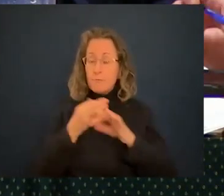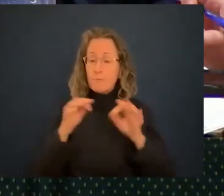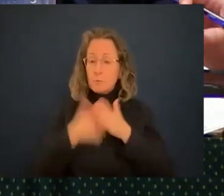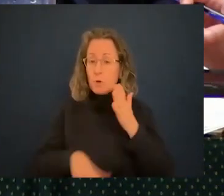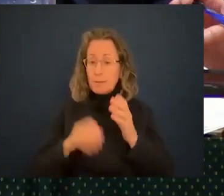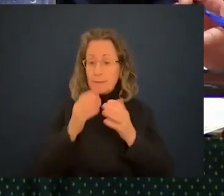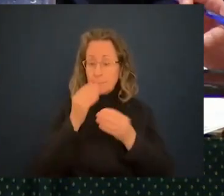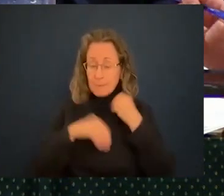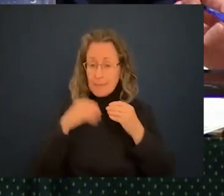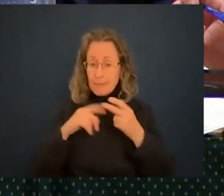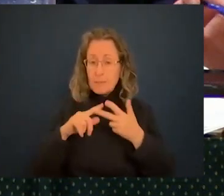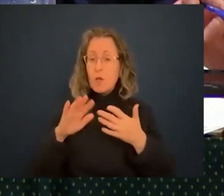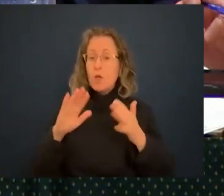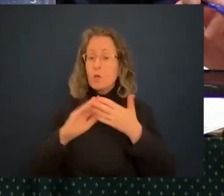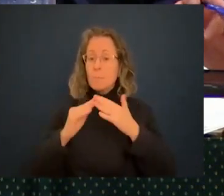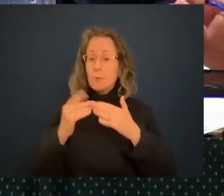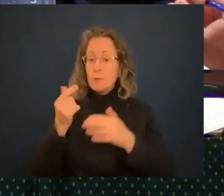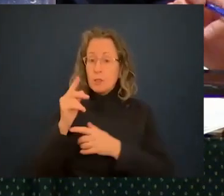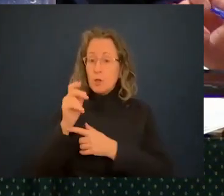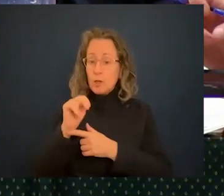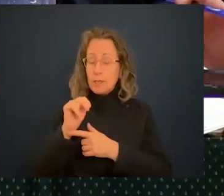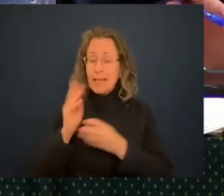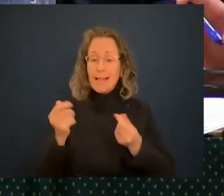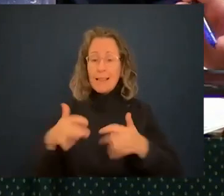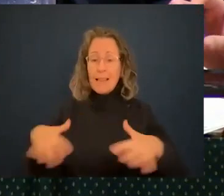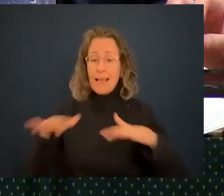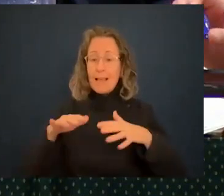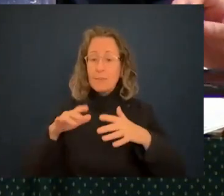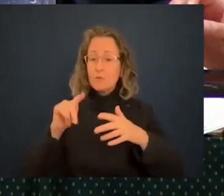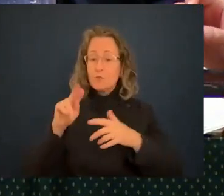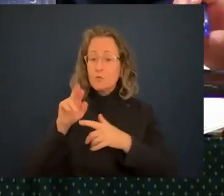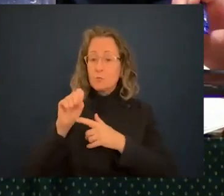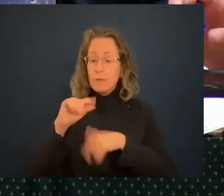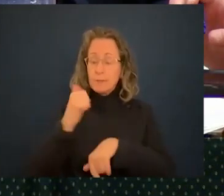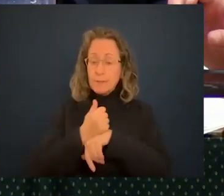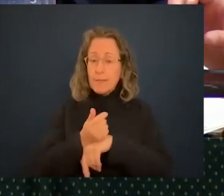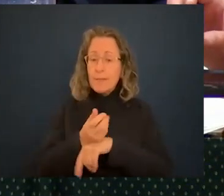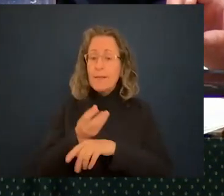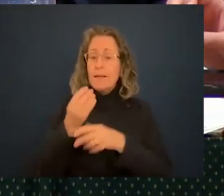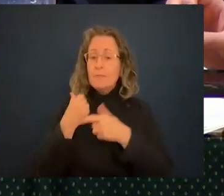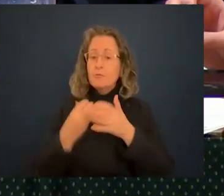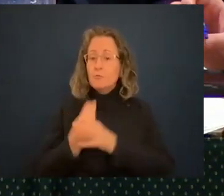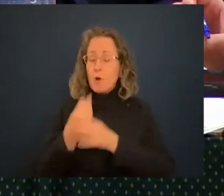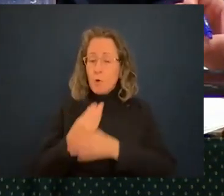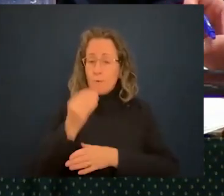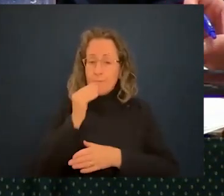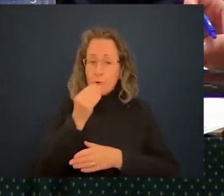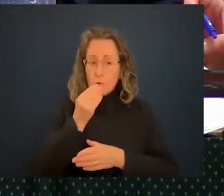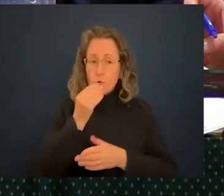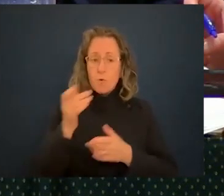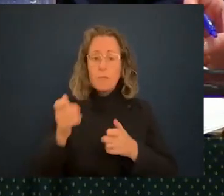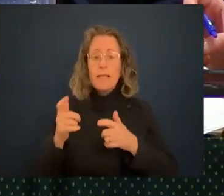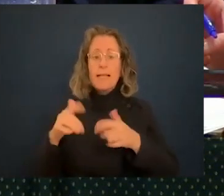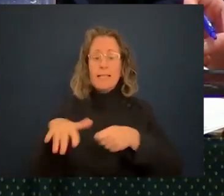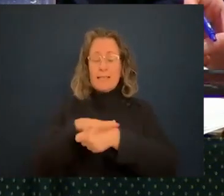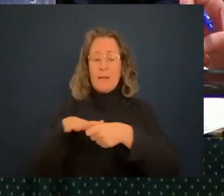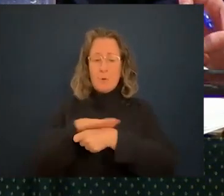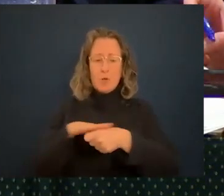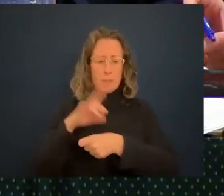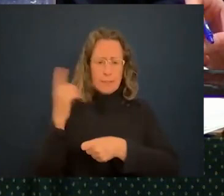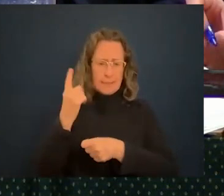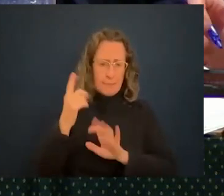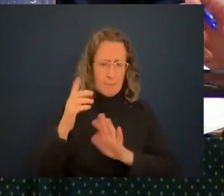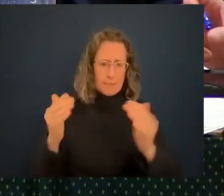land trusts for food production spaces for belonging and connection in neighborhoods freak out space